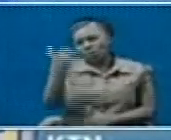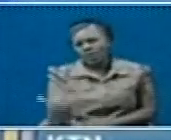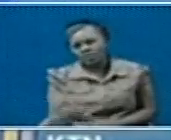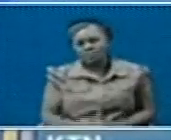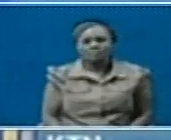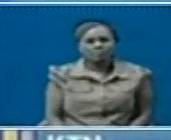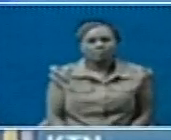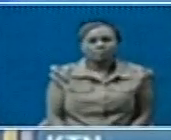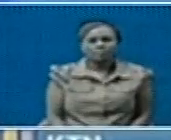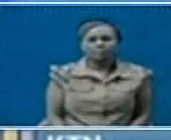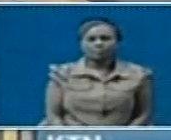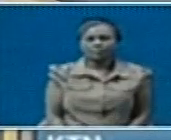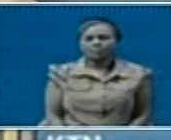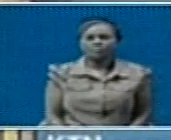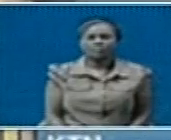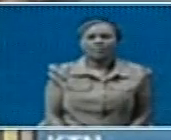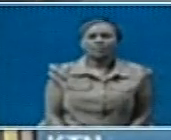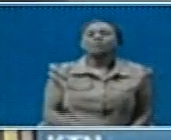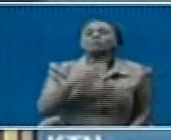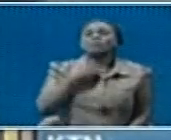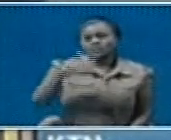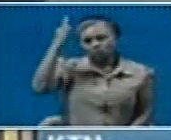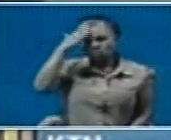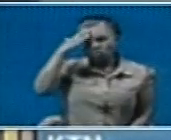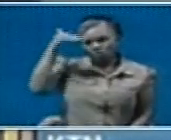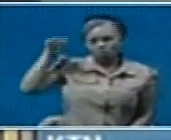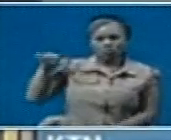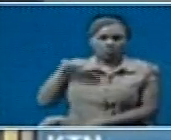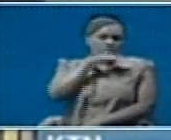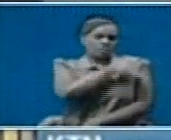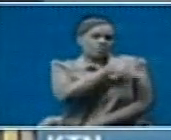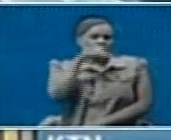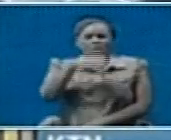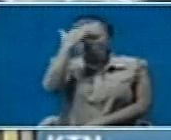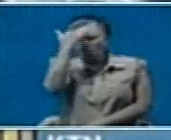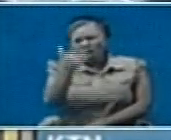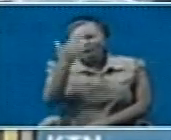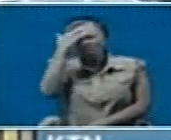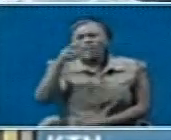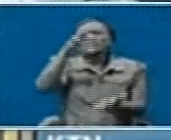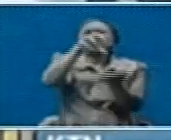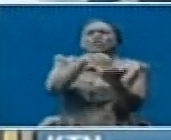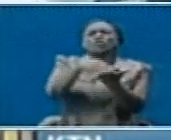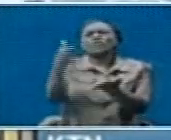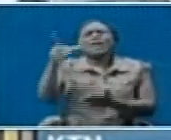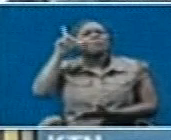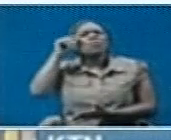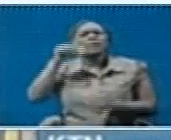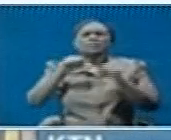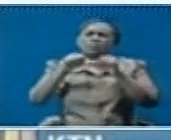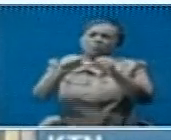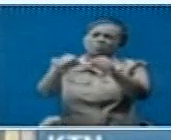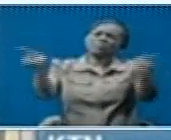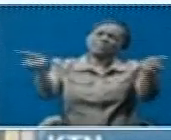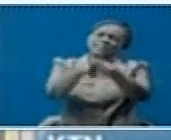now. Yeah, we wanted to find out from you this evening, why is the situation in Mombasa still the way